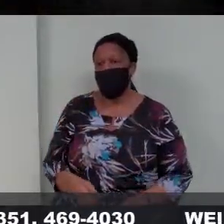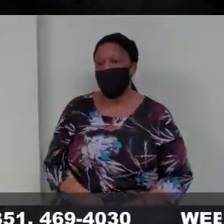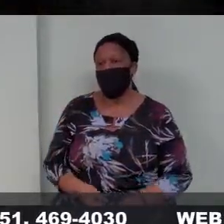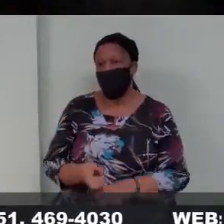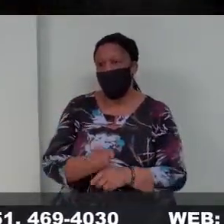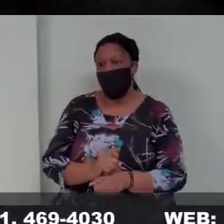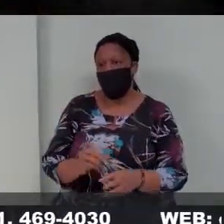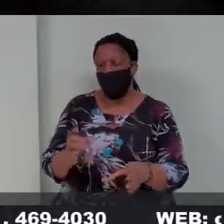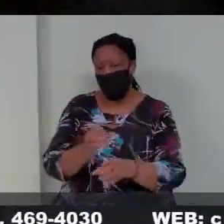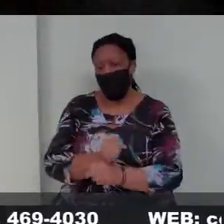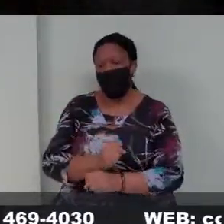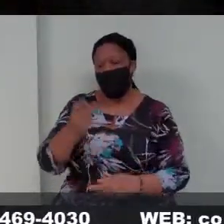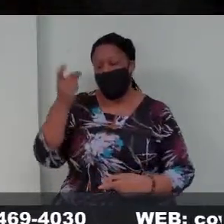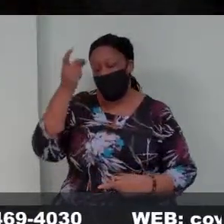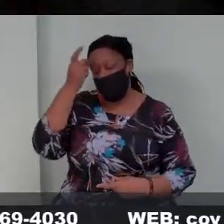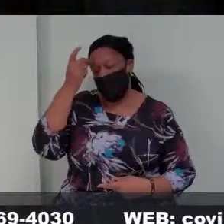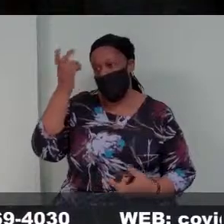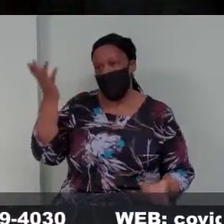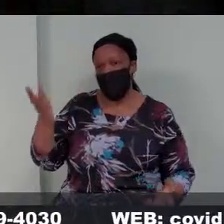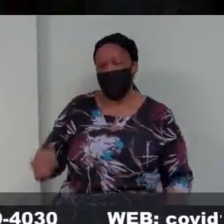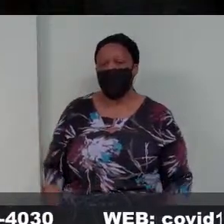the inbound traveler.